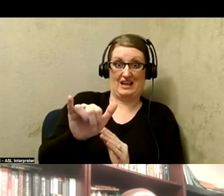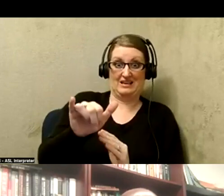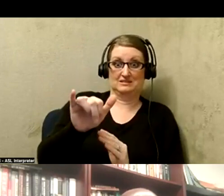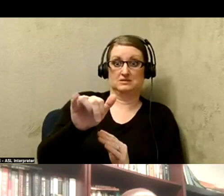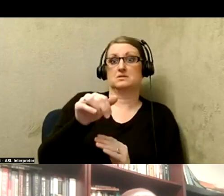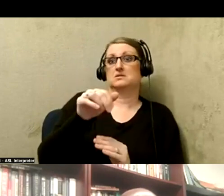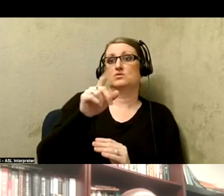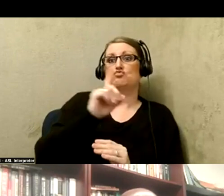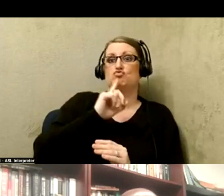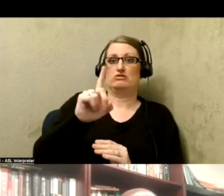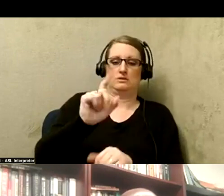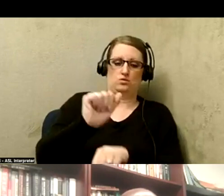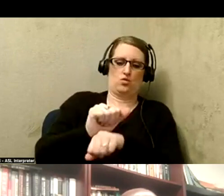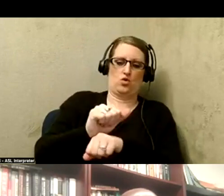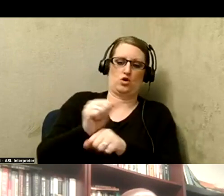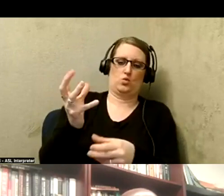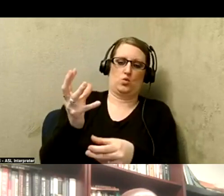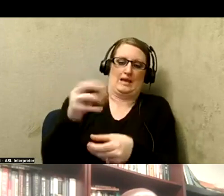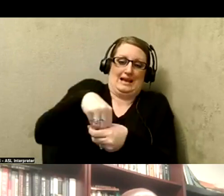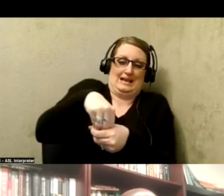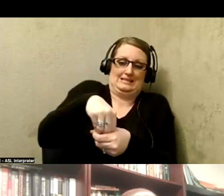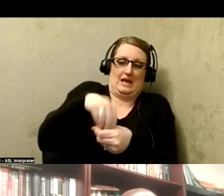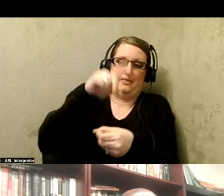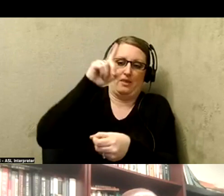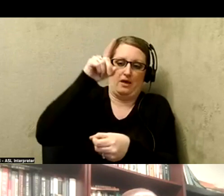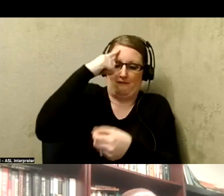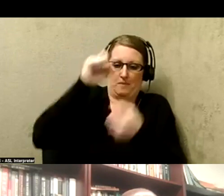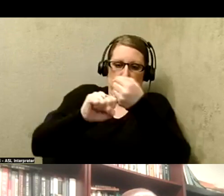the government structure of that institution,